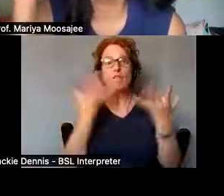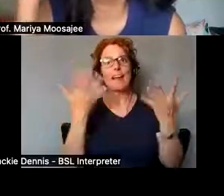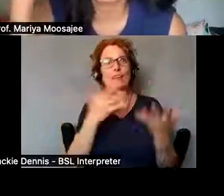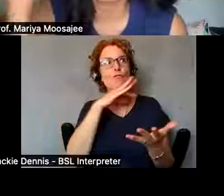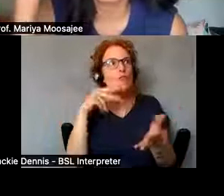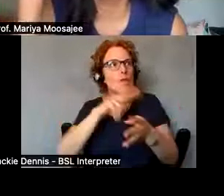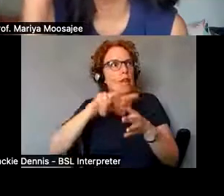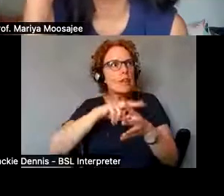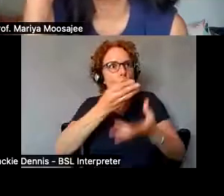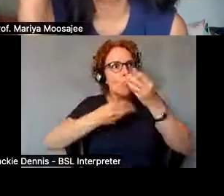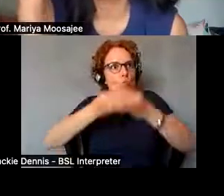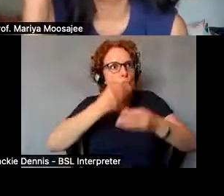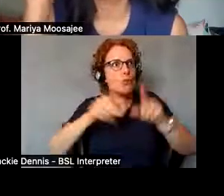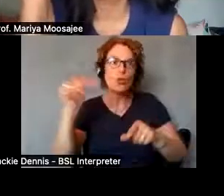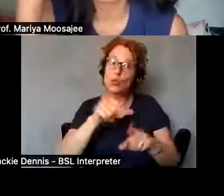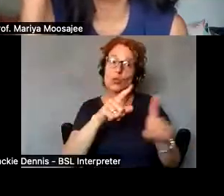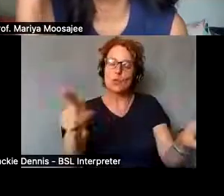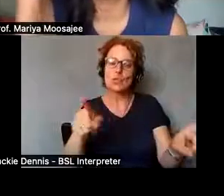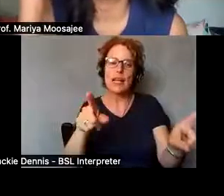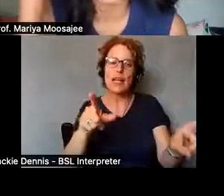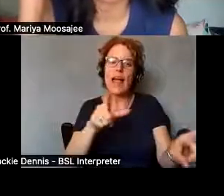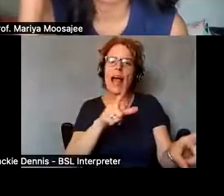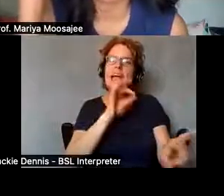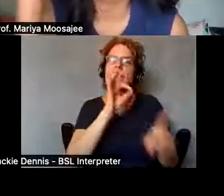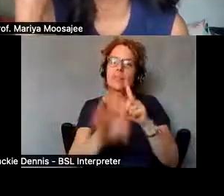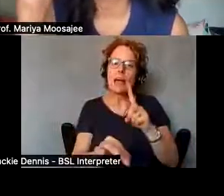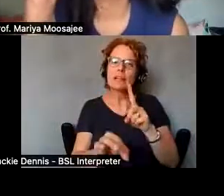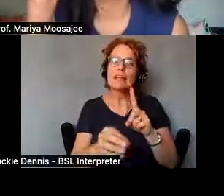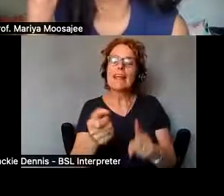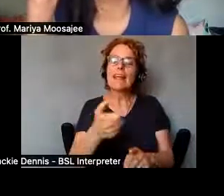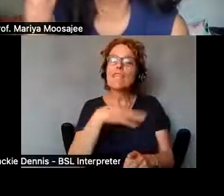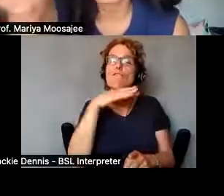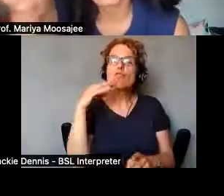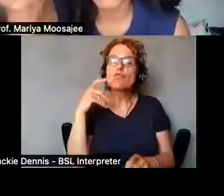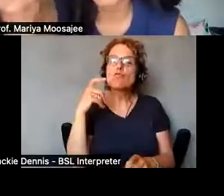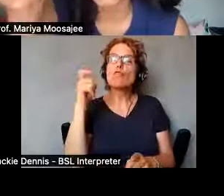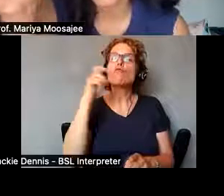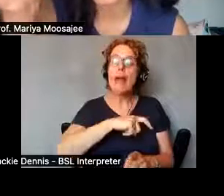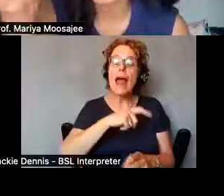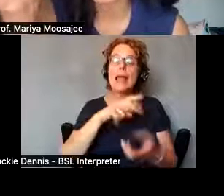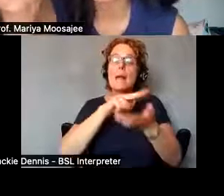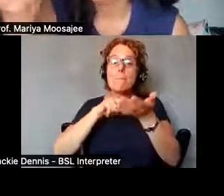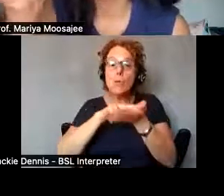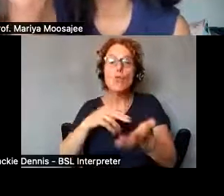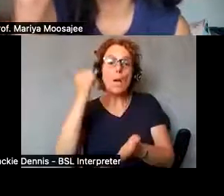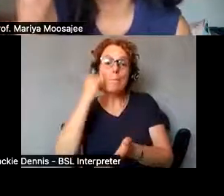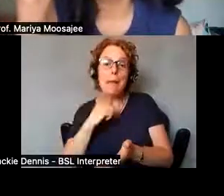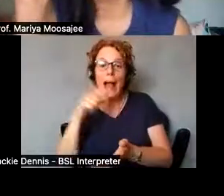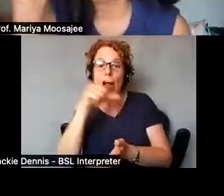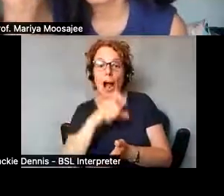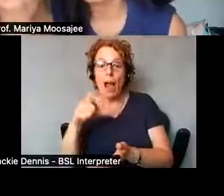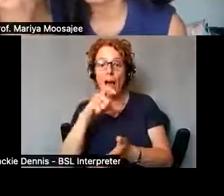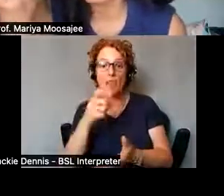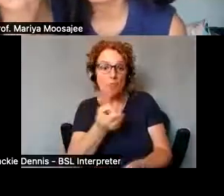diet, especially the fruit that is red, blue, and black in color, because they are rich in antioxidants, and you can eat